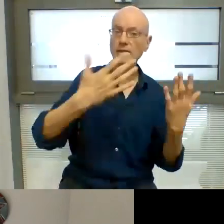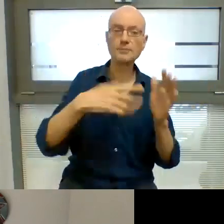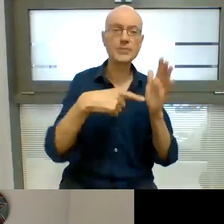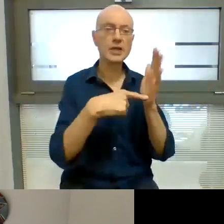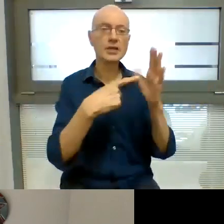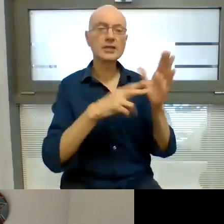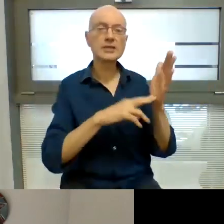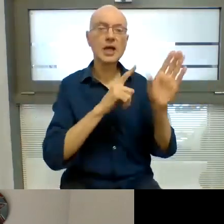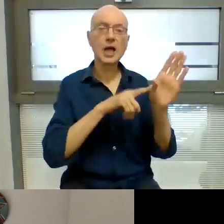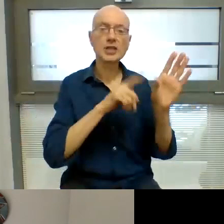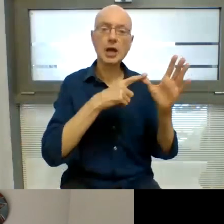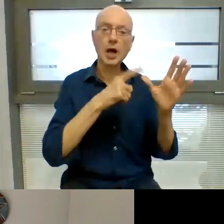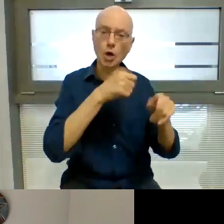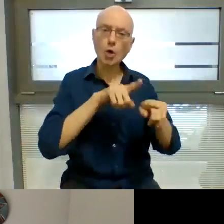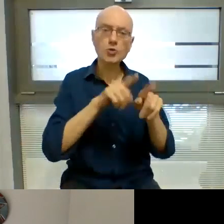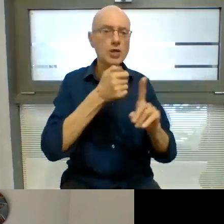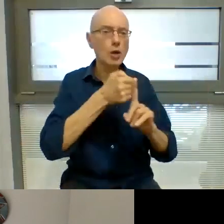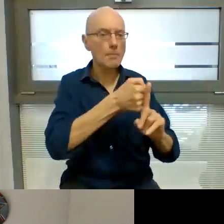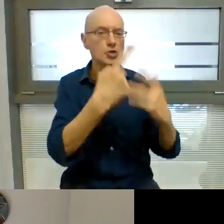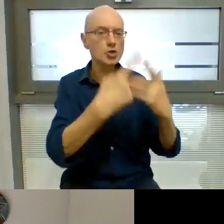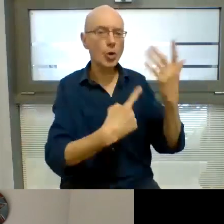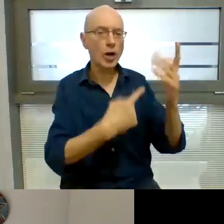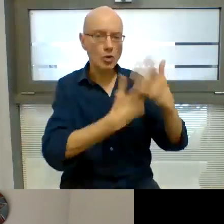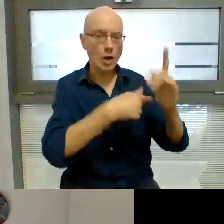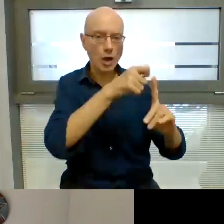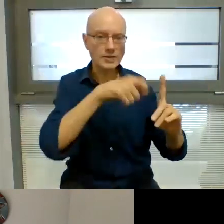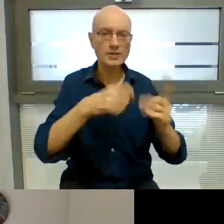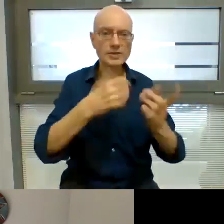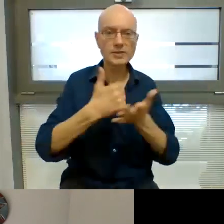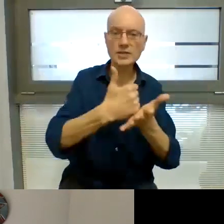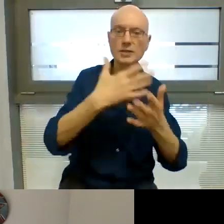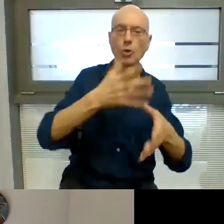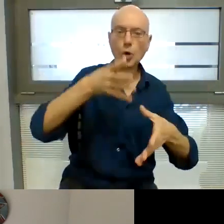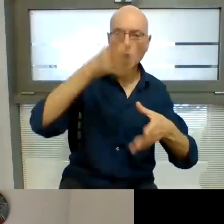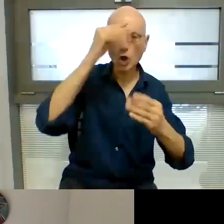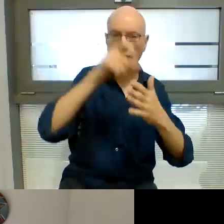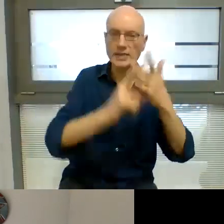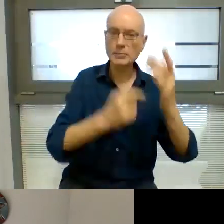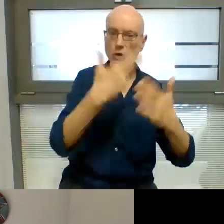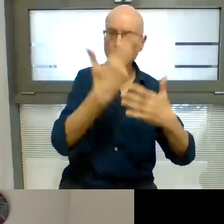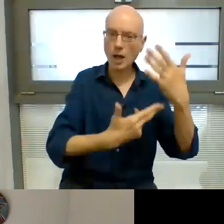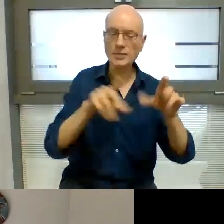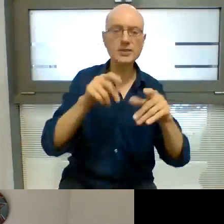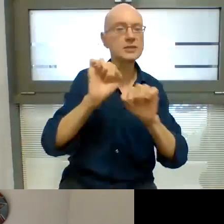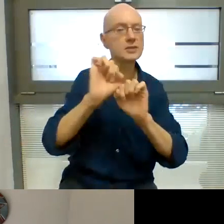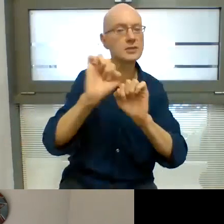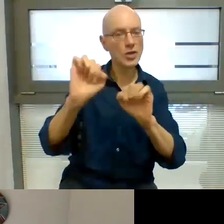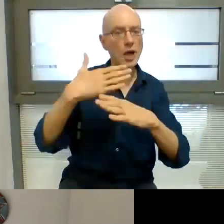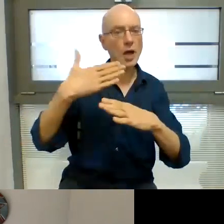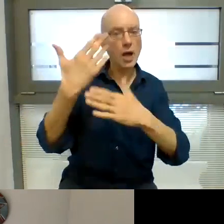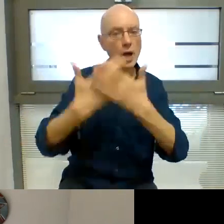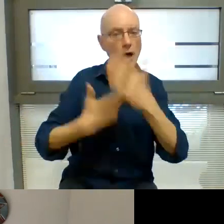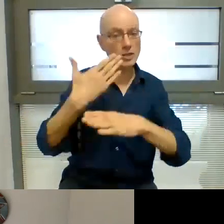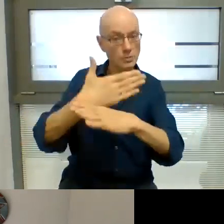to other artists and specialists in supporting learning disability artists and artist practice. So kind of